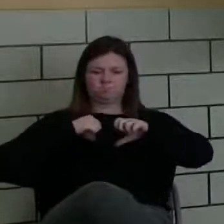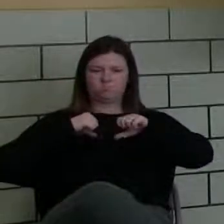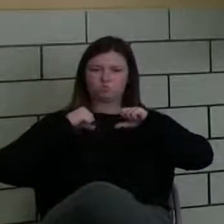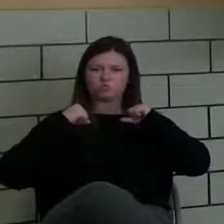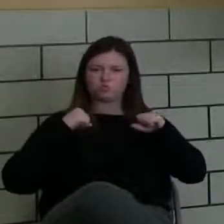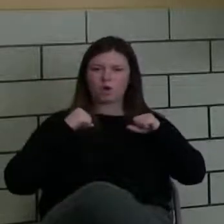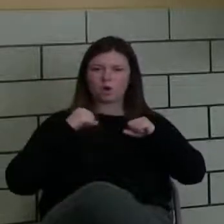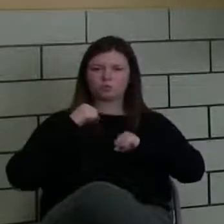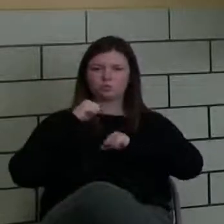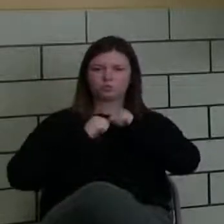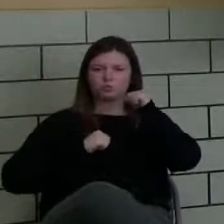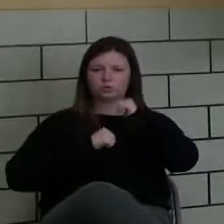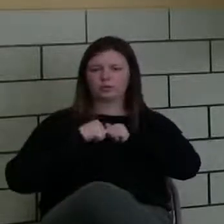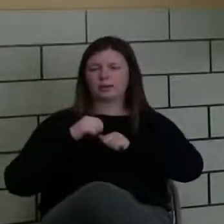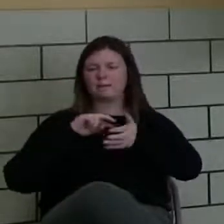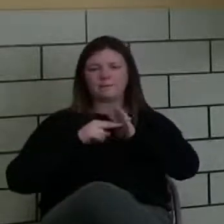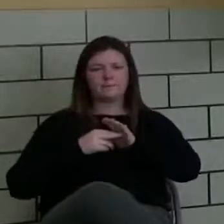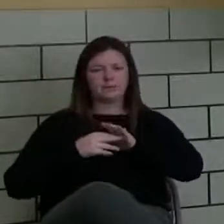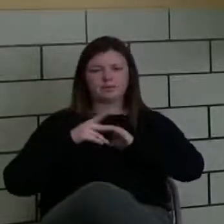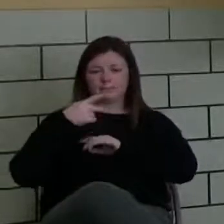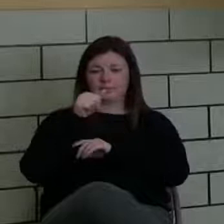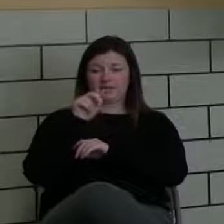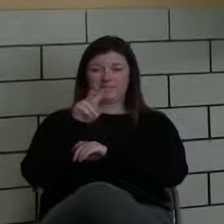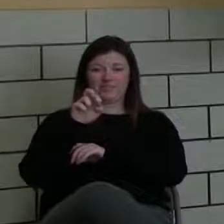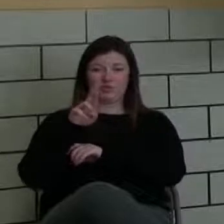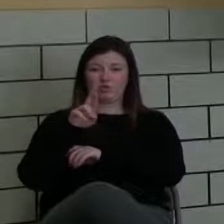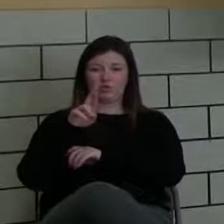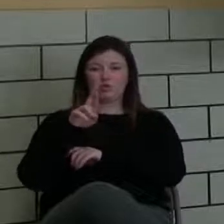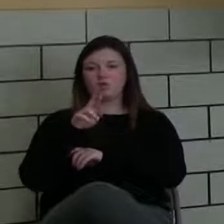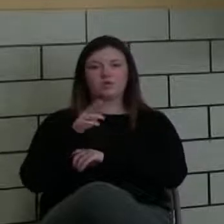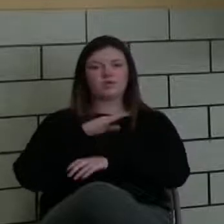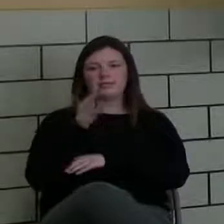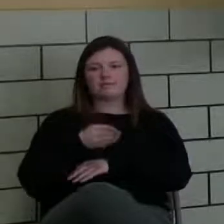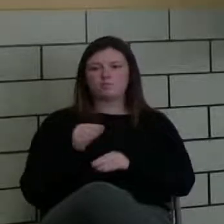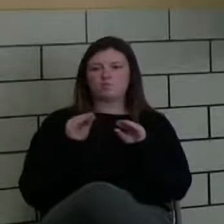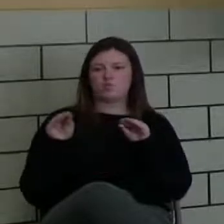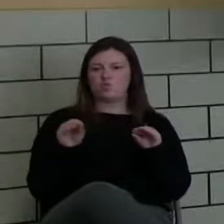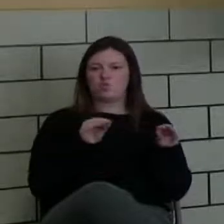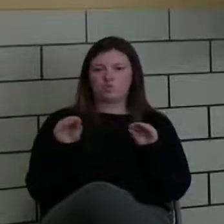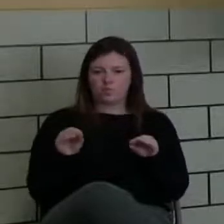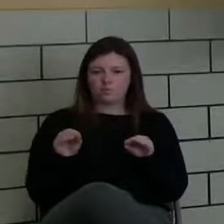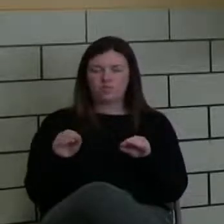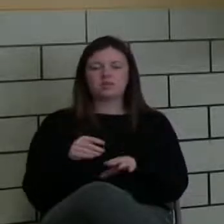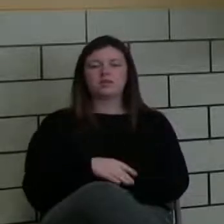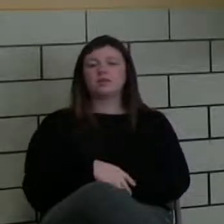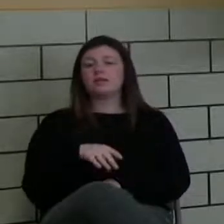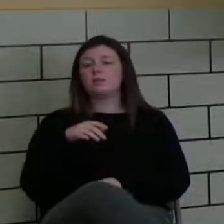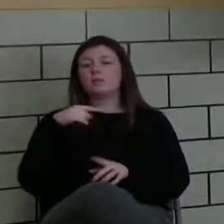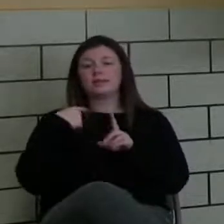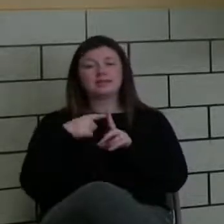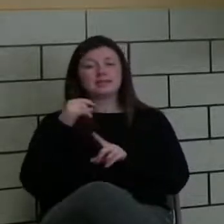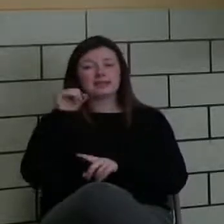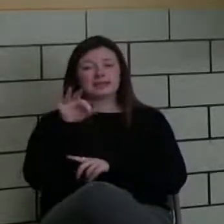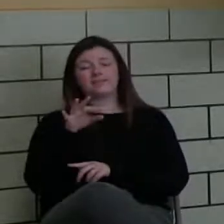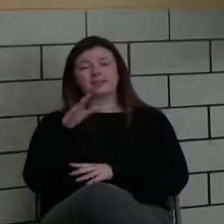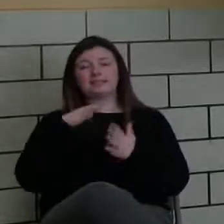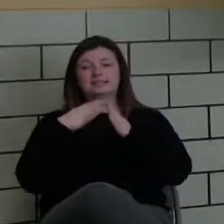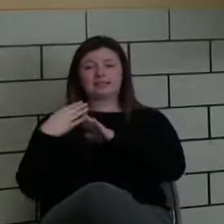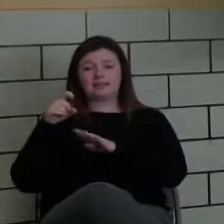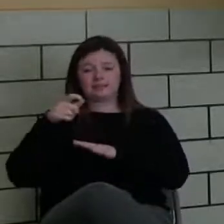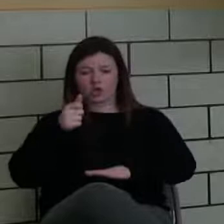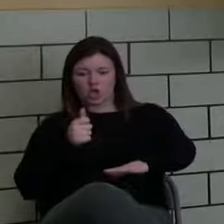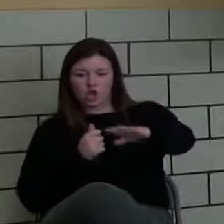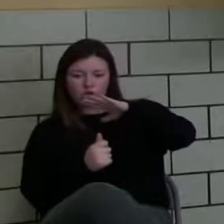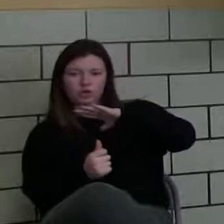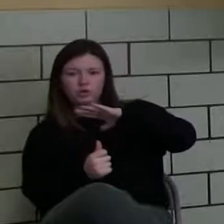movement. But what it also does is, if the city needs to get in and repair something that's underneath the sidewalk, they can easily pick up those